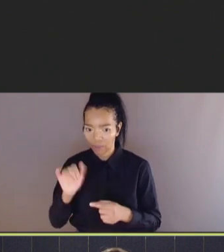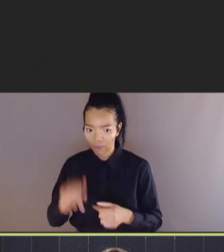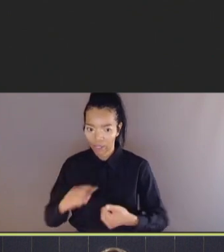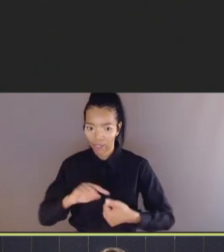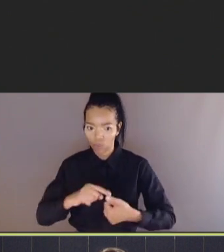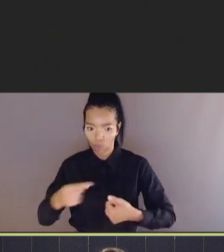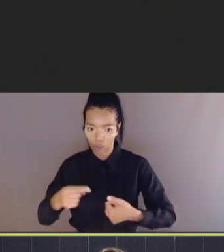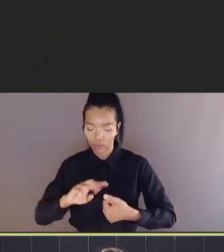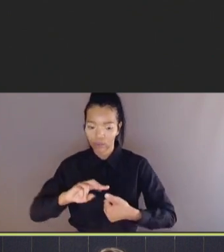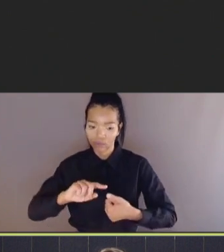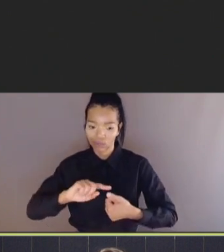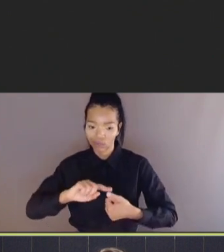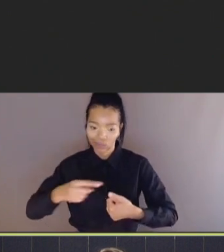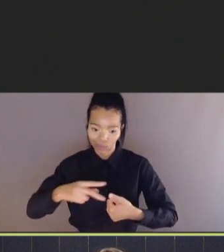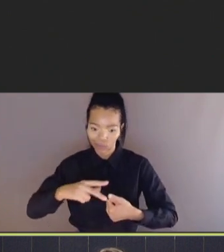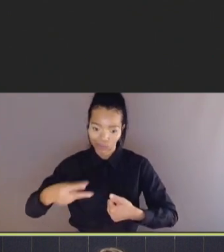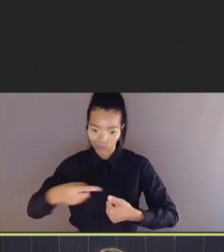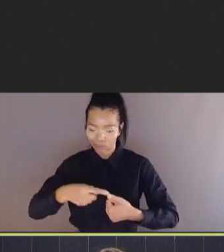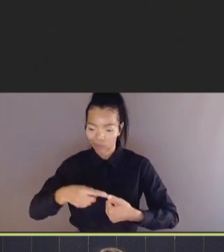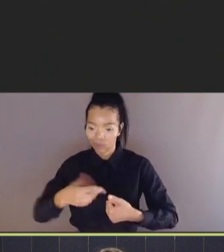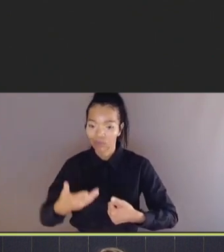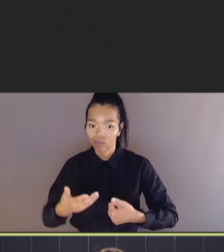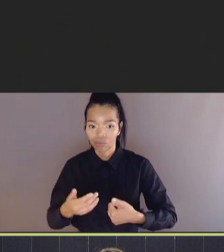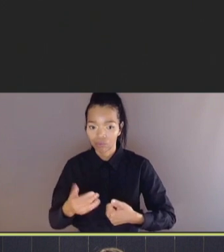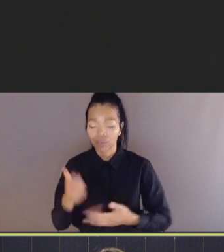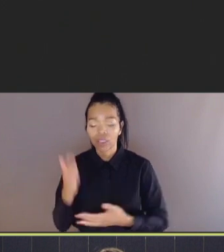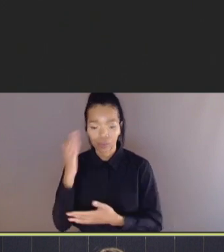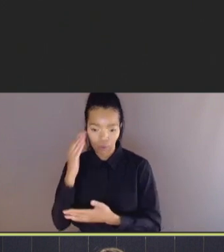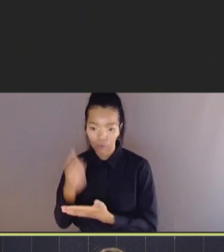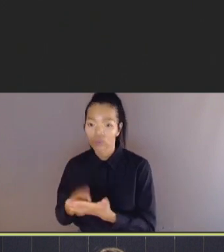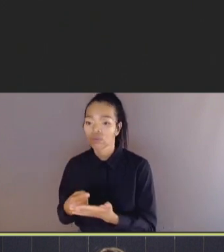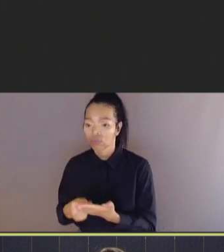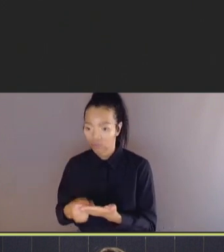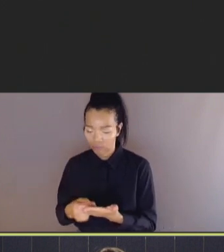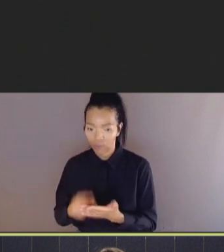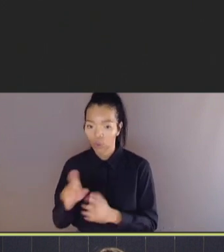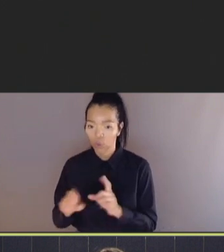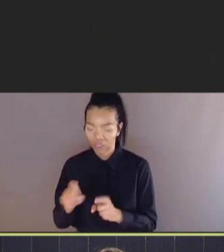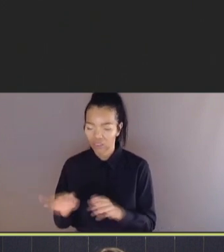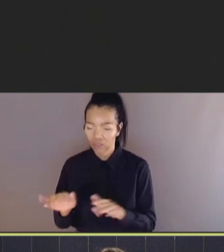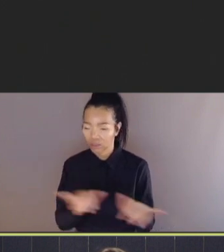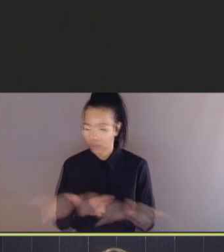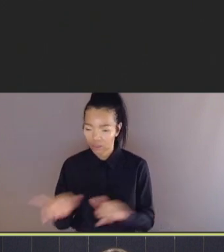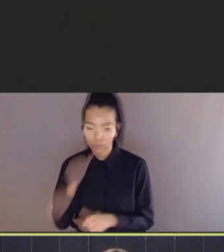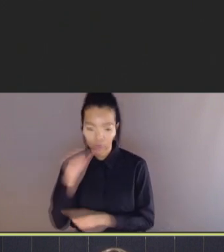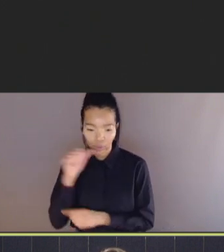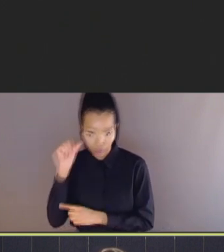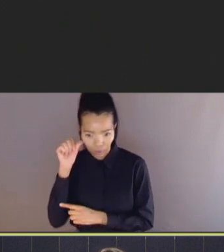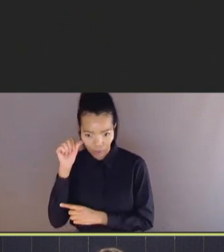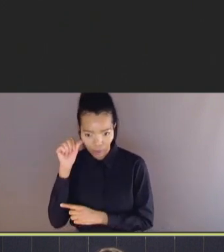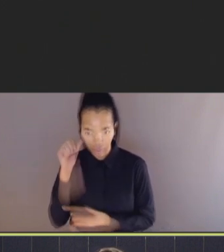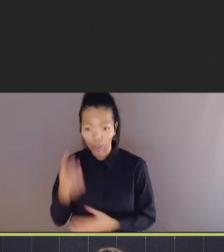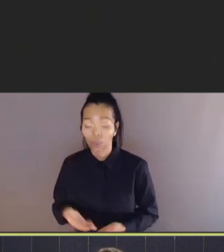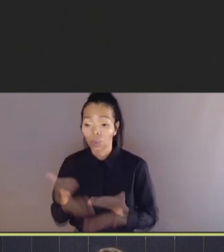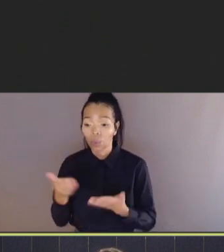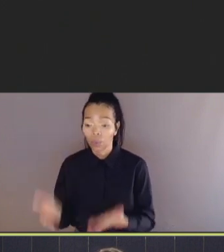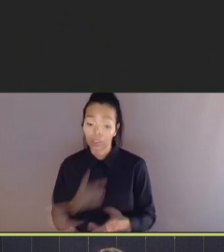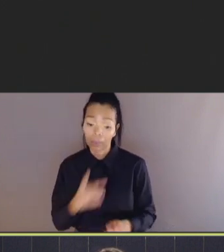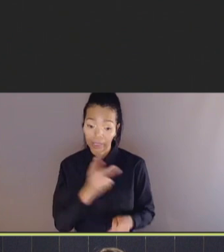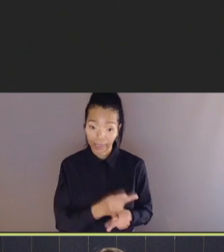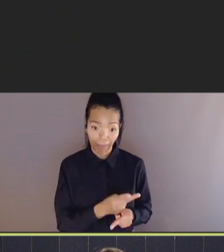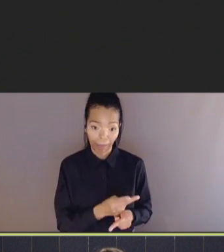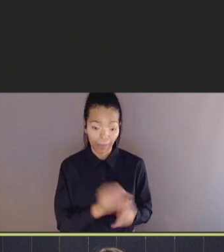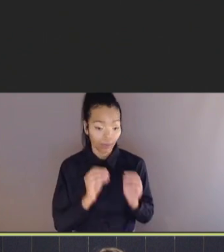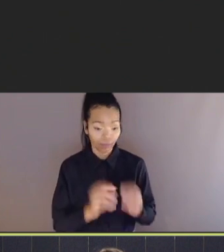of the discussion questions are similar to what we talked about yesterday. Do we recommend keeping these with edits? Do we want to